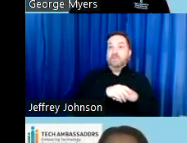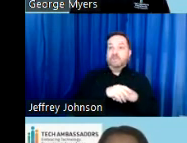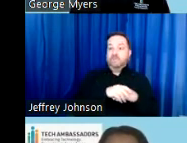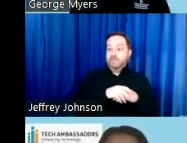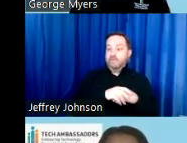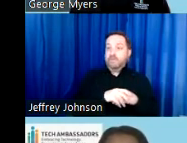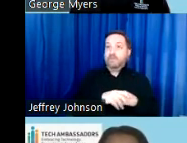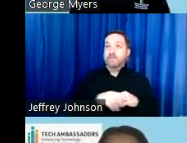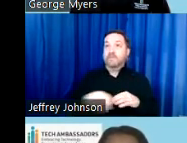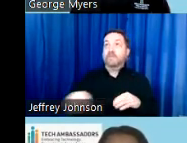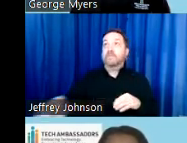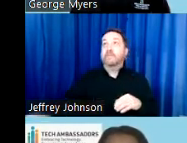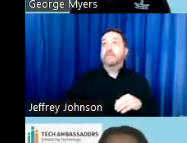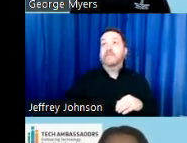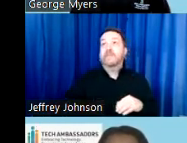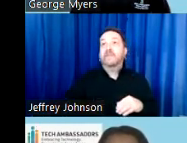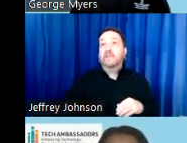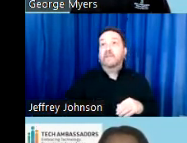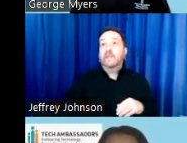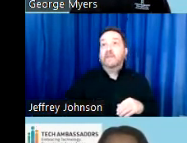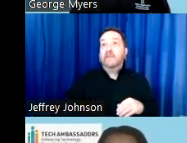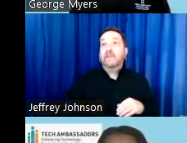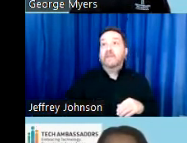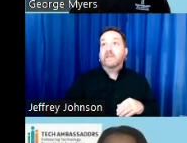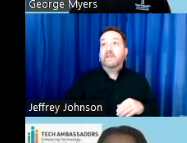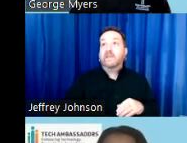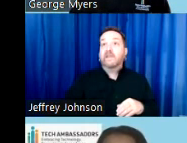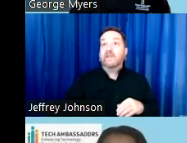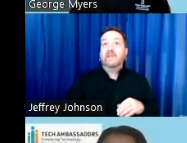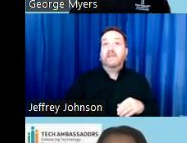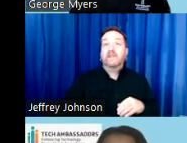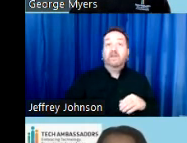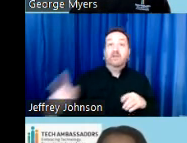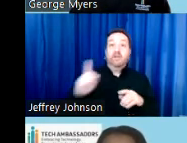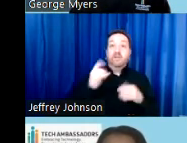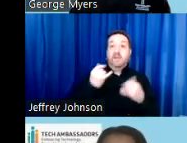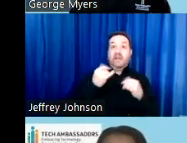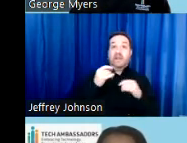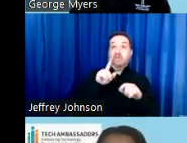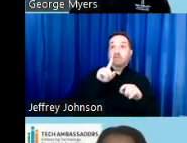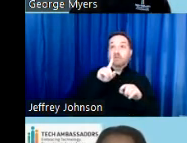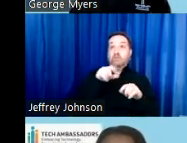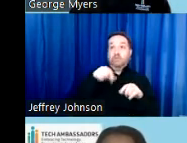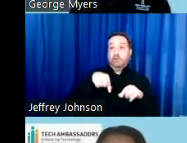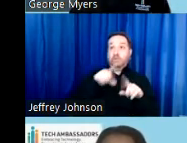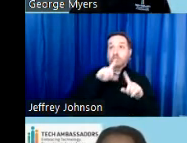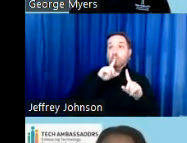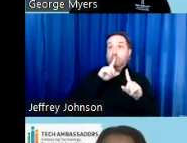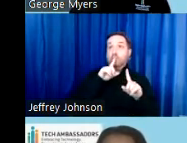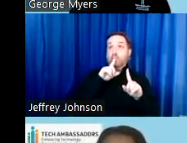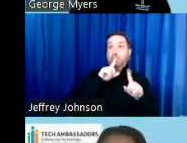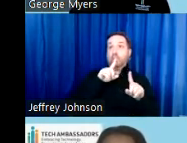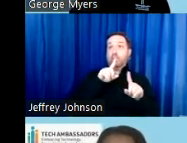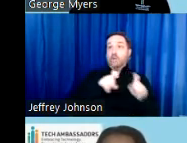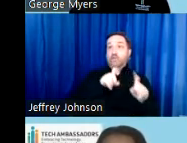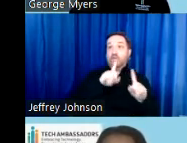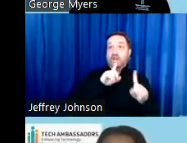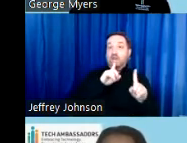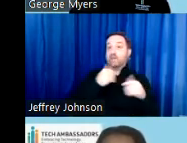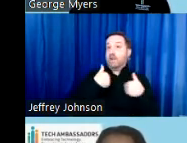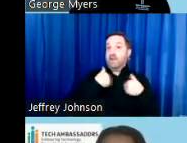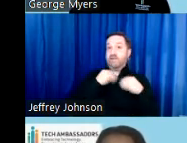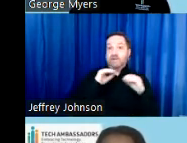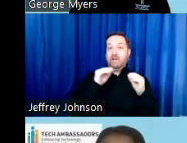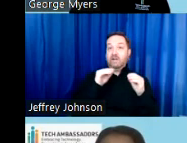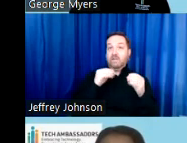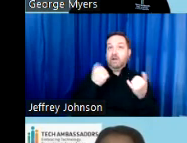All right, I don't have anything in the Q&A right at this moment, so I'll just hold on for a second or two in case